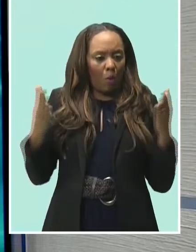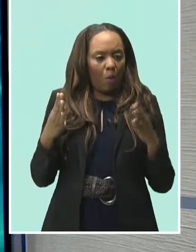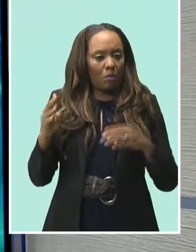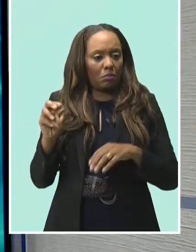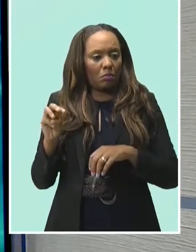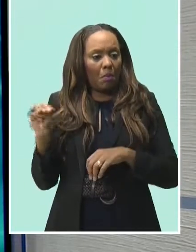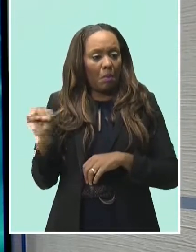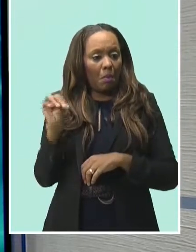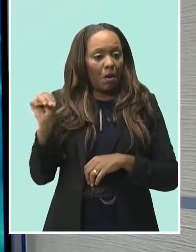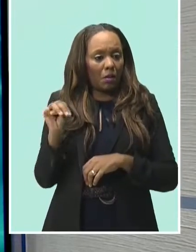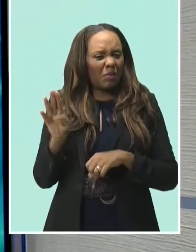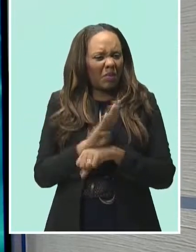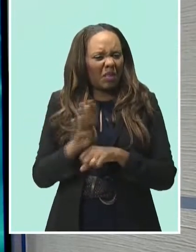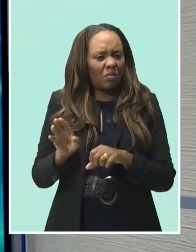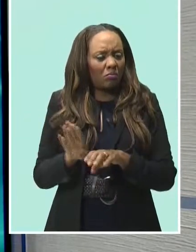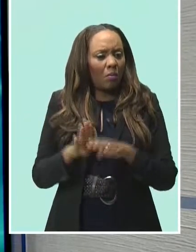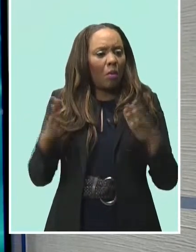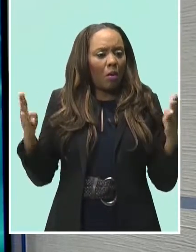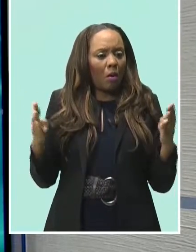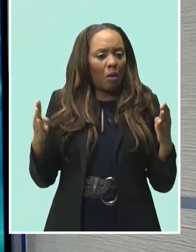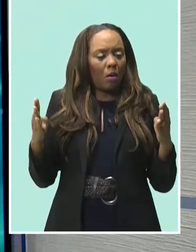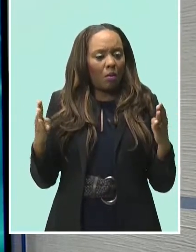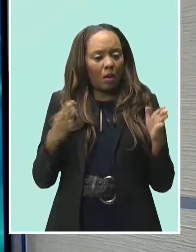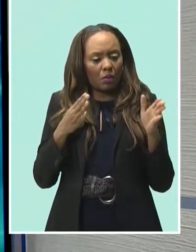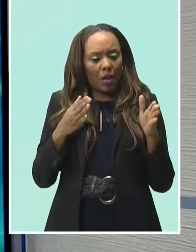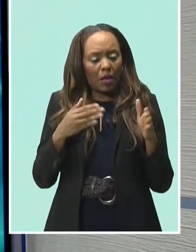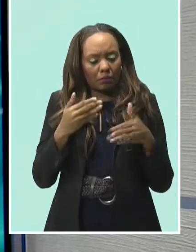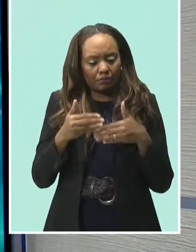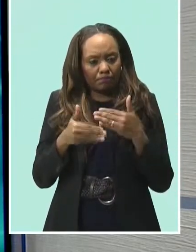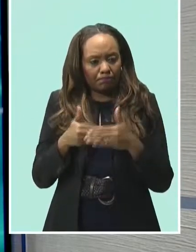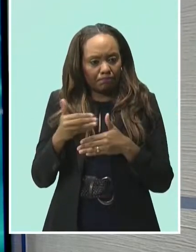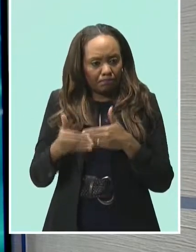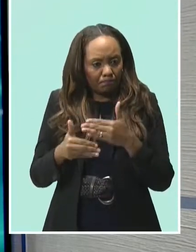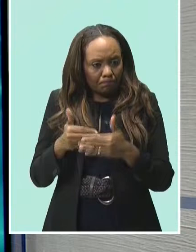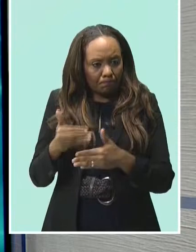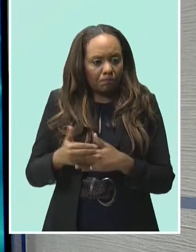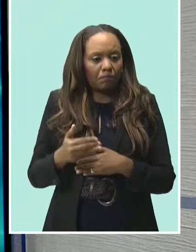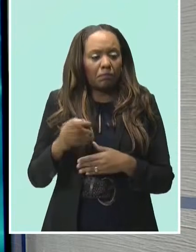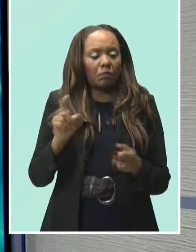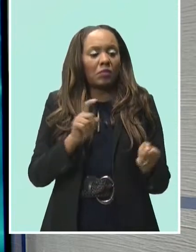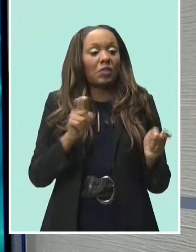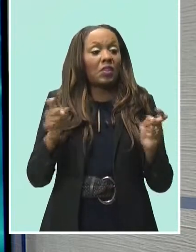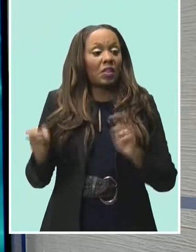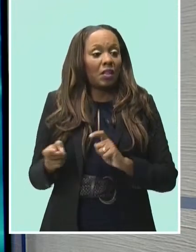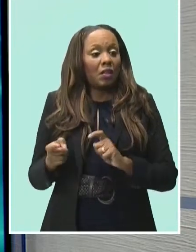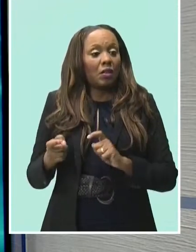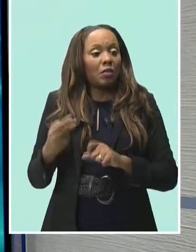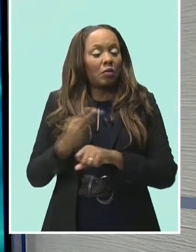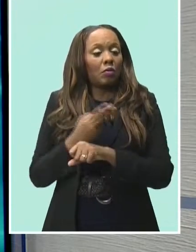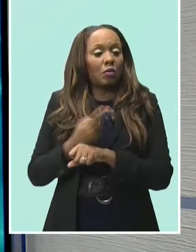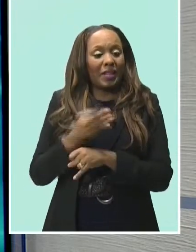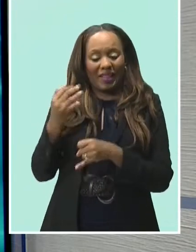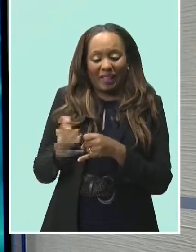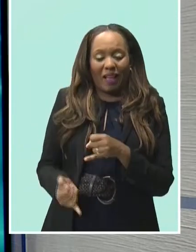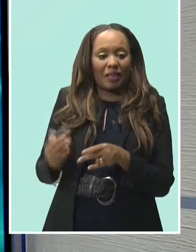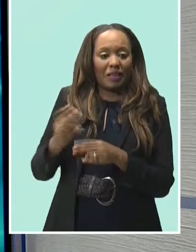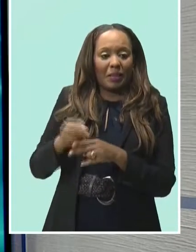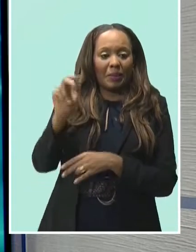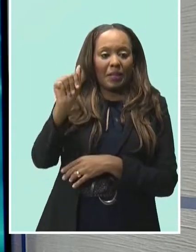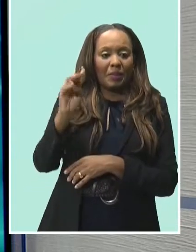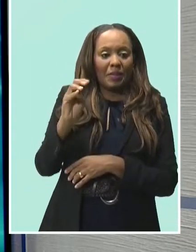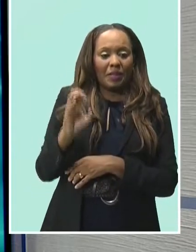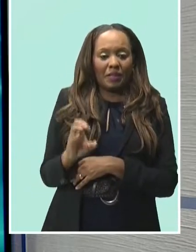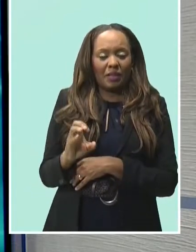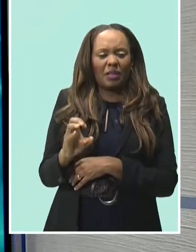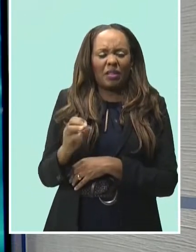more businesses under government's exit from lockdown strategy. He says the change in the use of surname system to all day instead